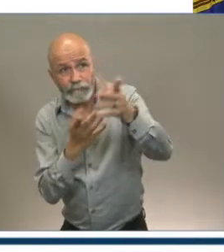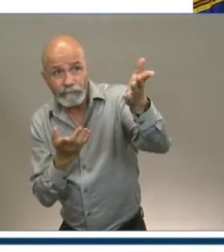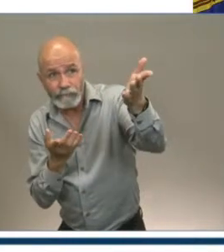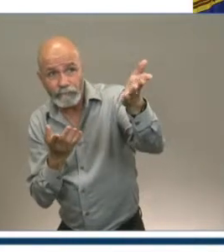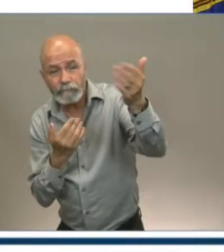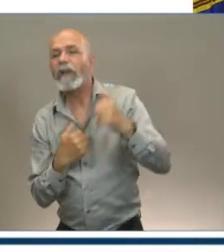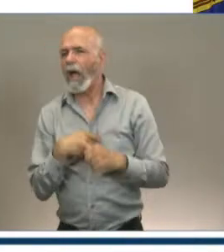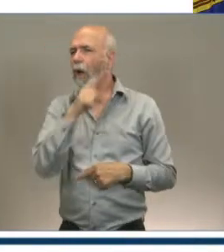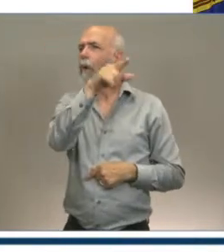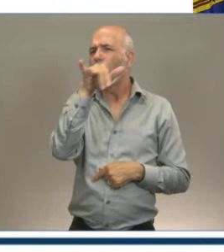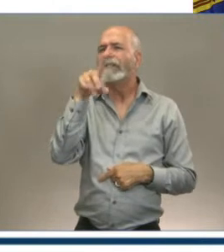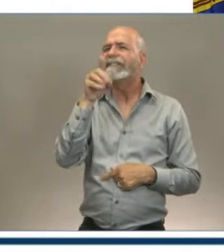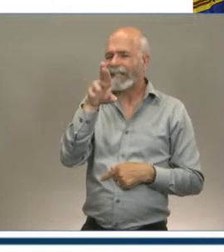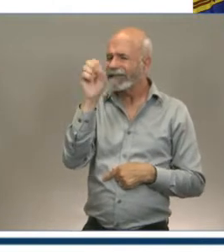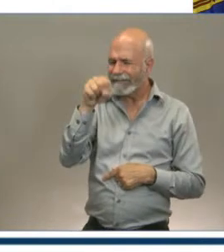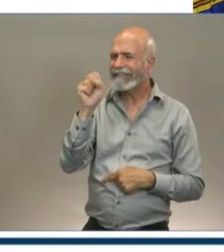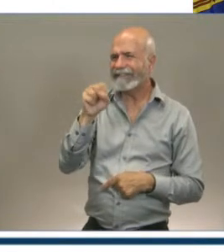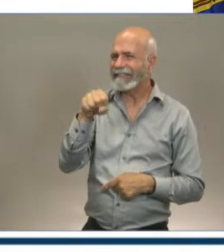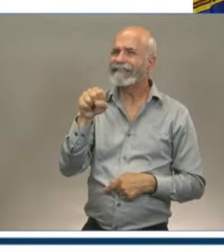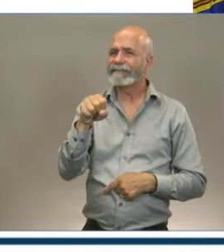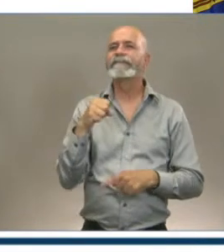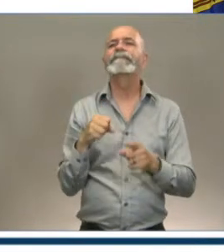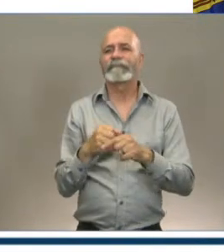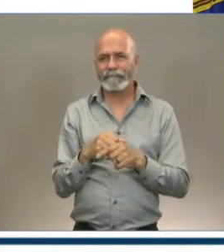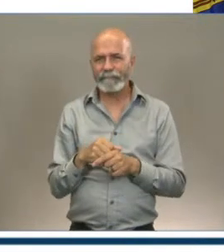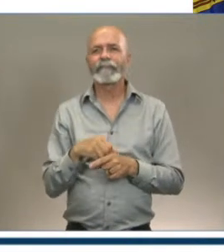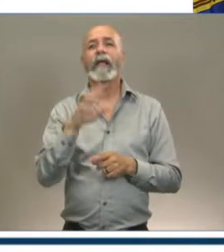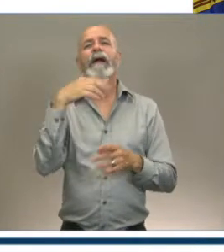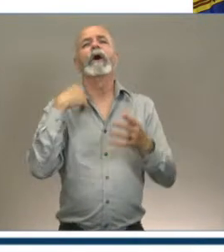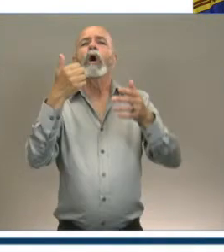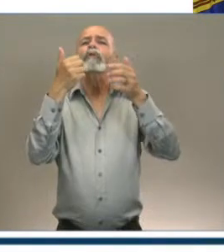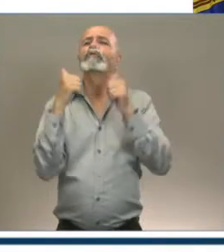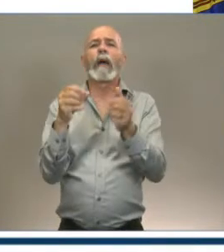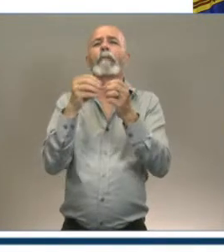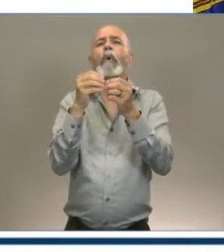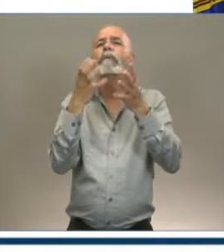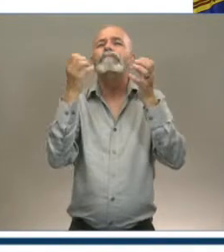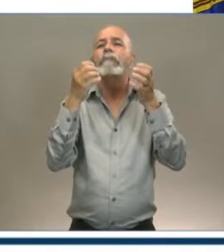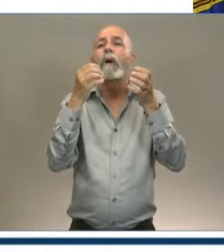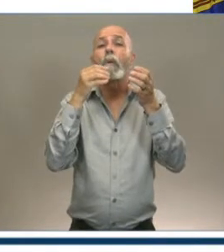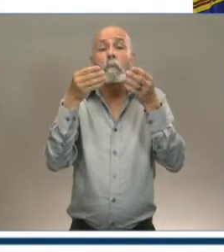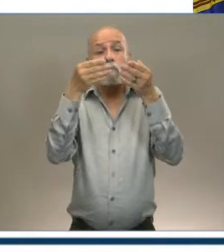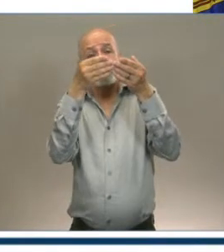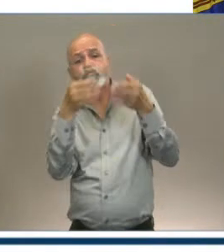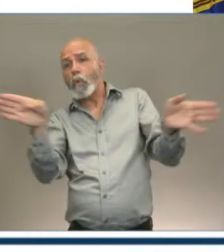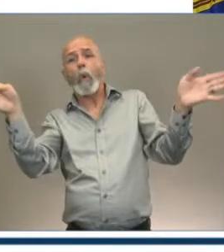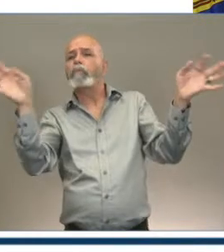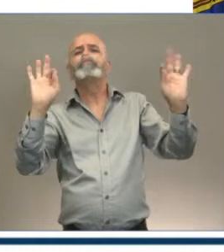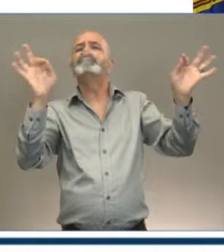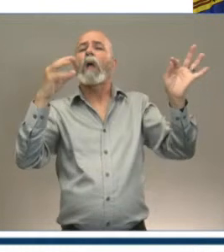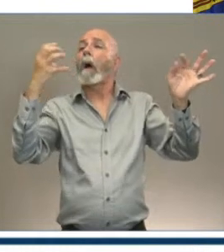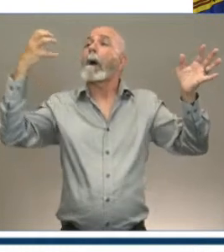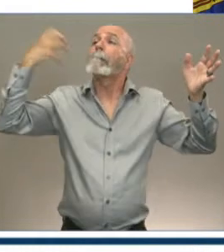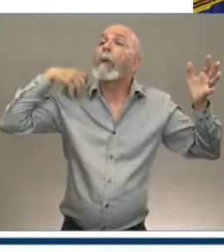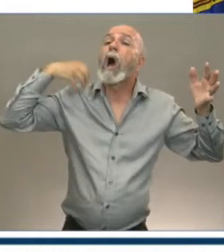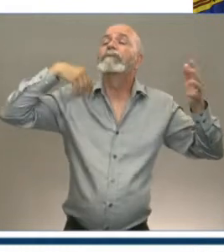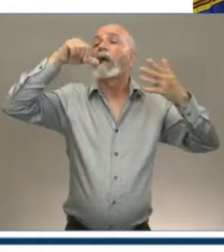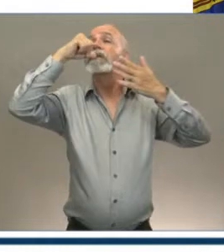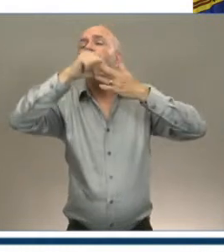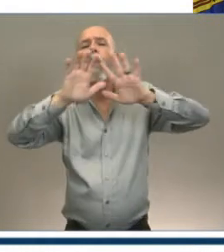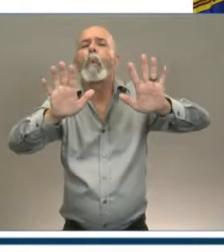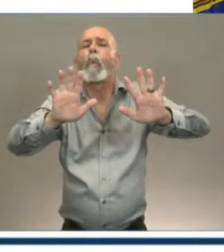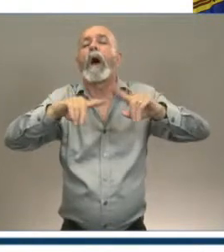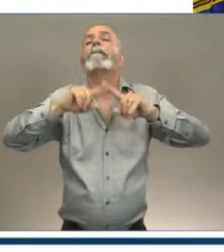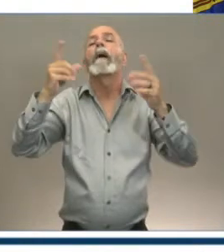know, we initially we're broadening out. It's not just a letter from your employer, but anything that's satisfactory to say that you're a